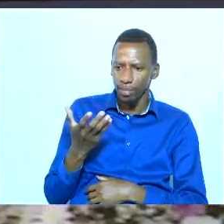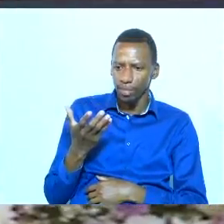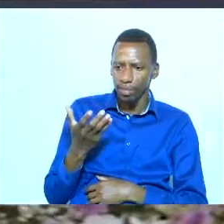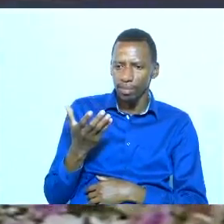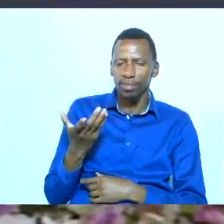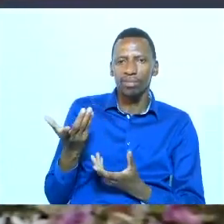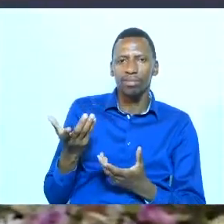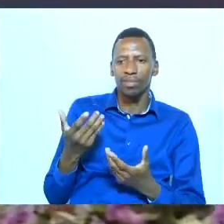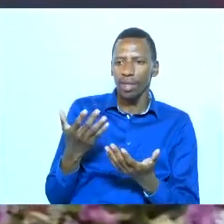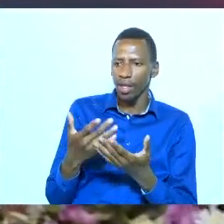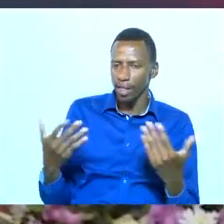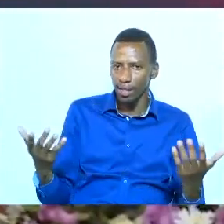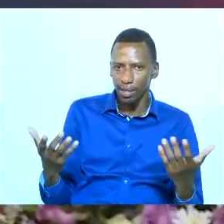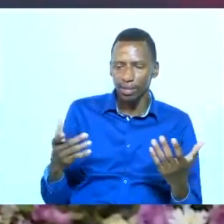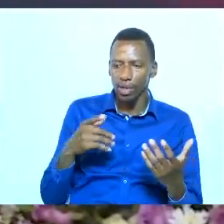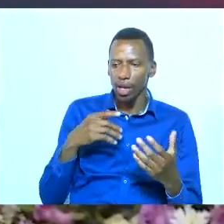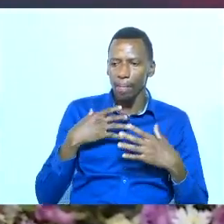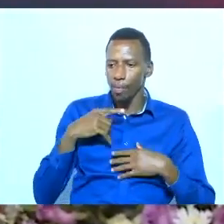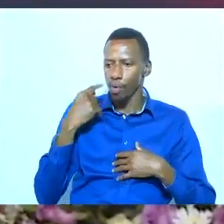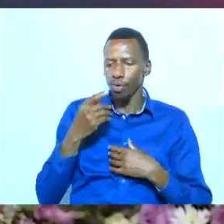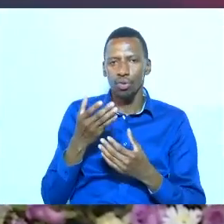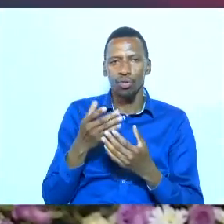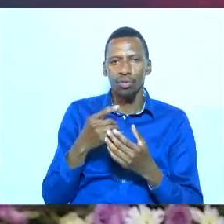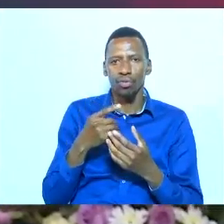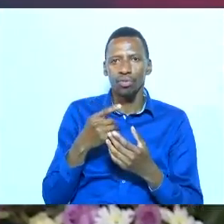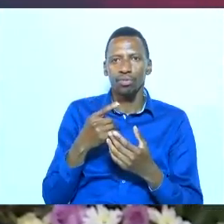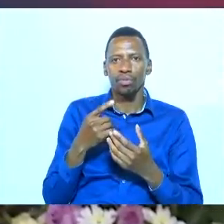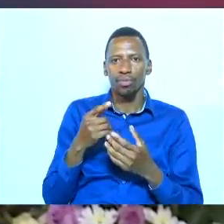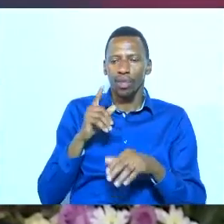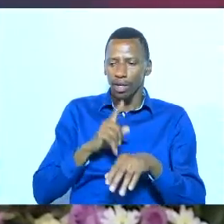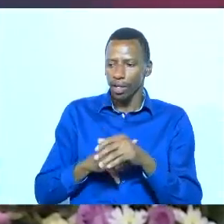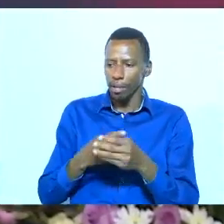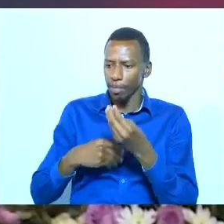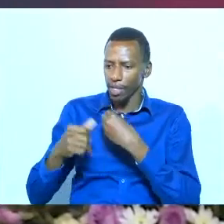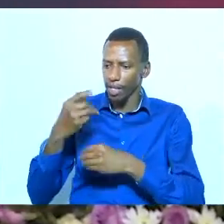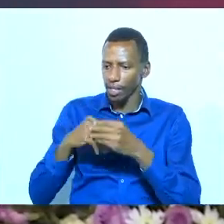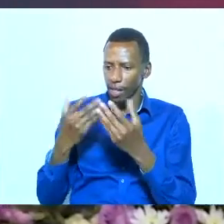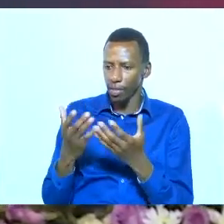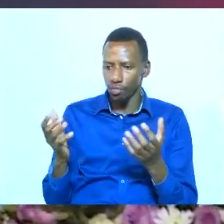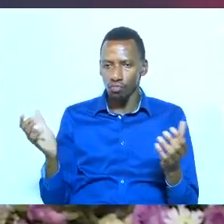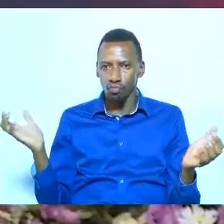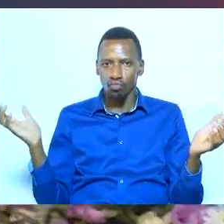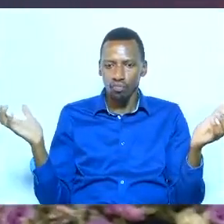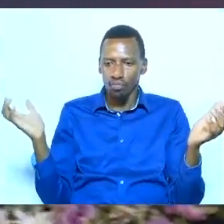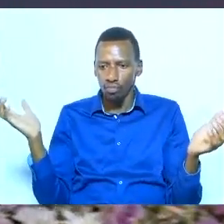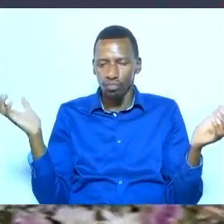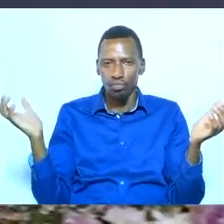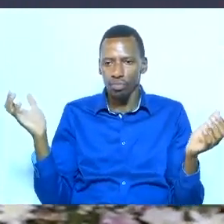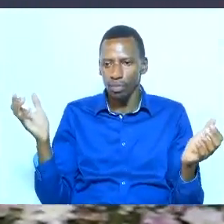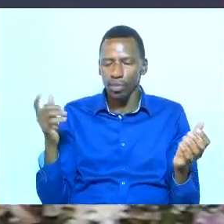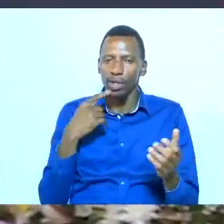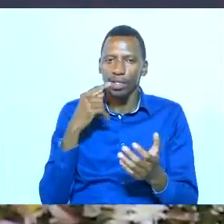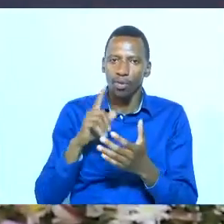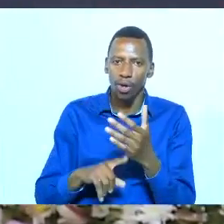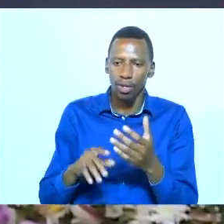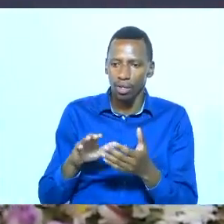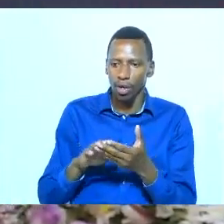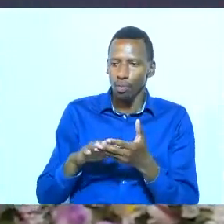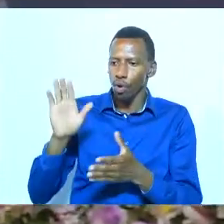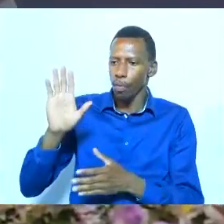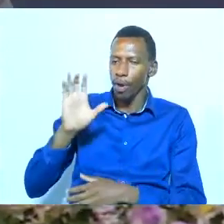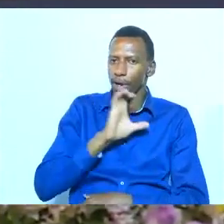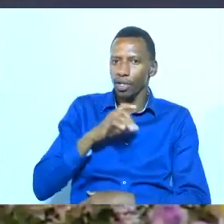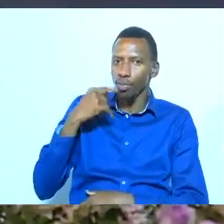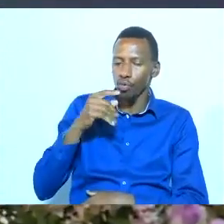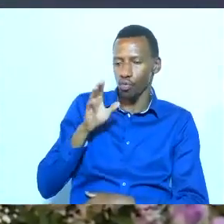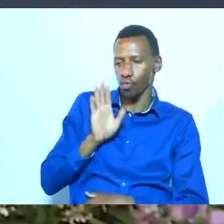machinga. People who are selling things while they are holding them. They say that most of their customers